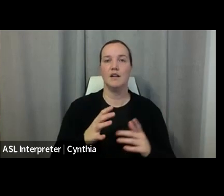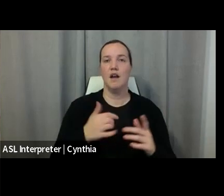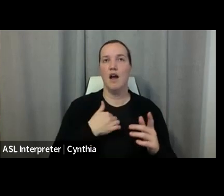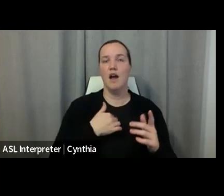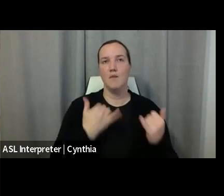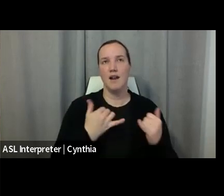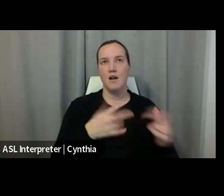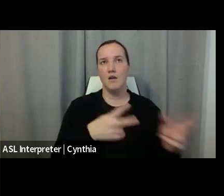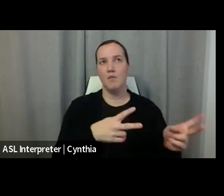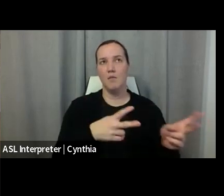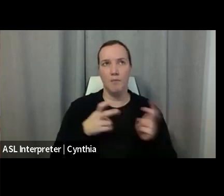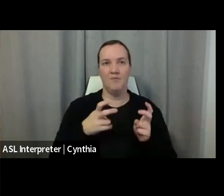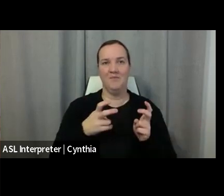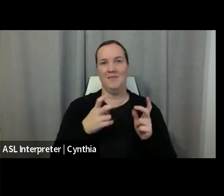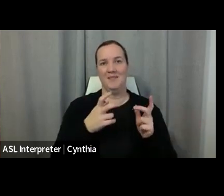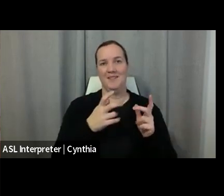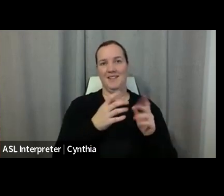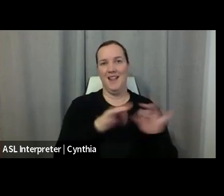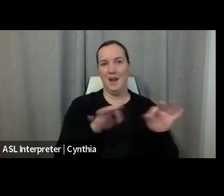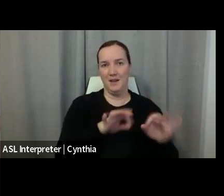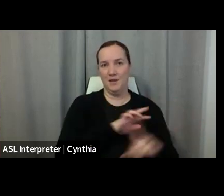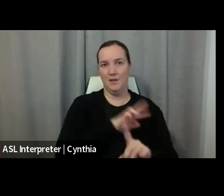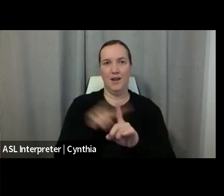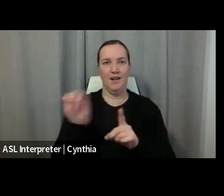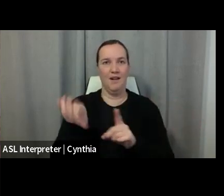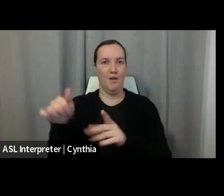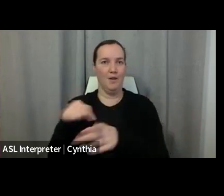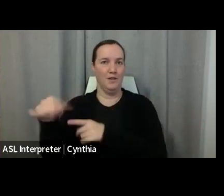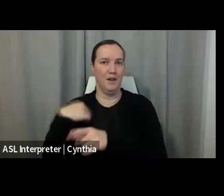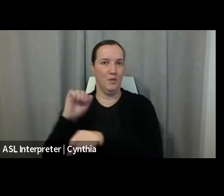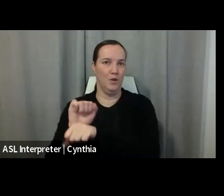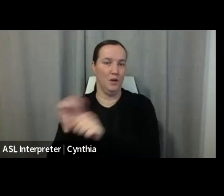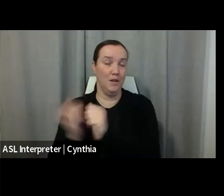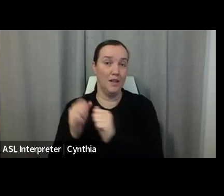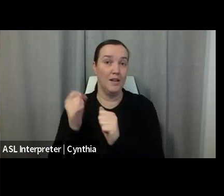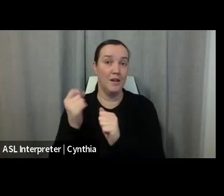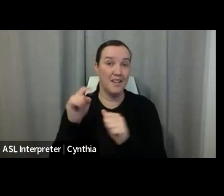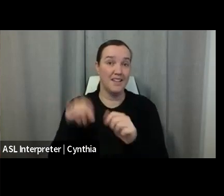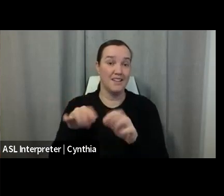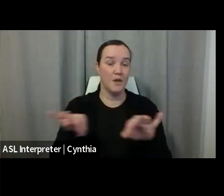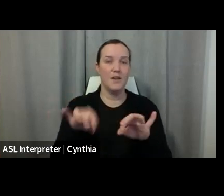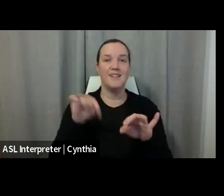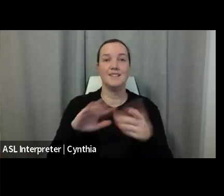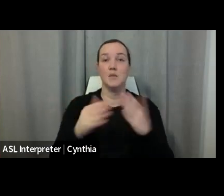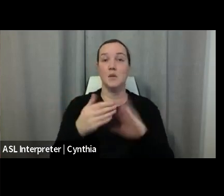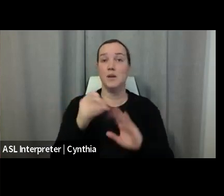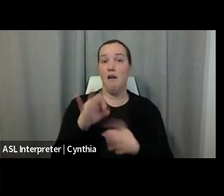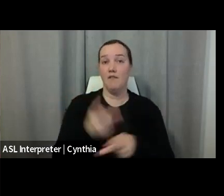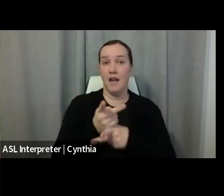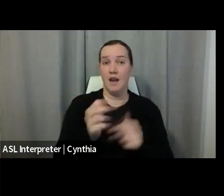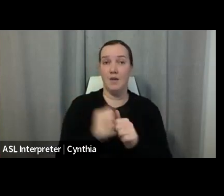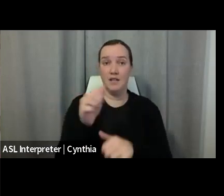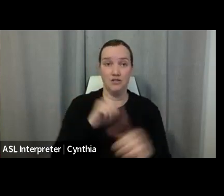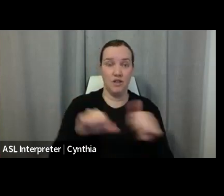again, borrowing language that I'm using in other industries I'm working with. And the language is the idea that we're in a community of care with each other. We're